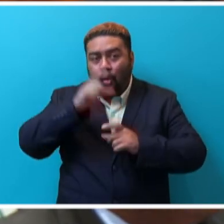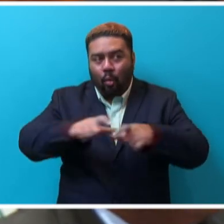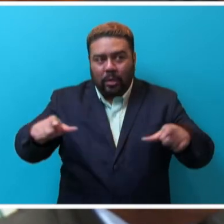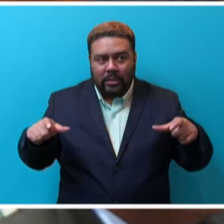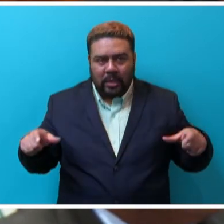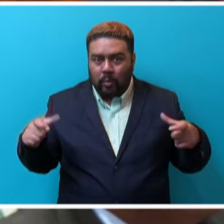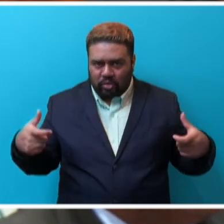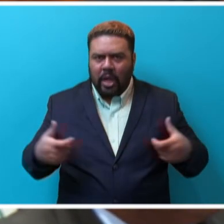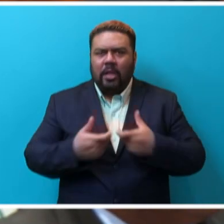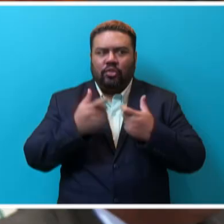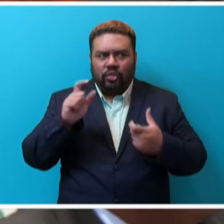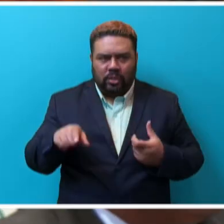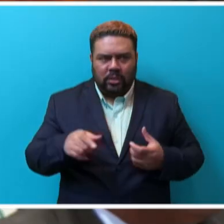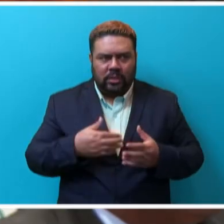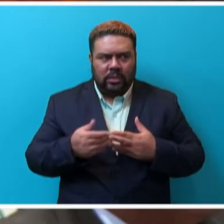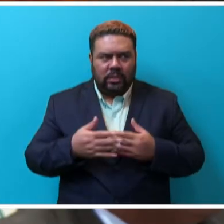it.